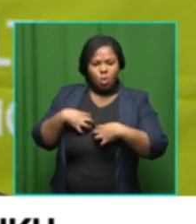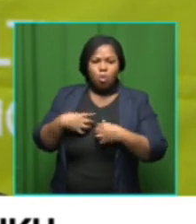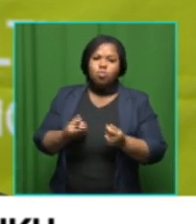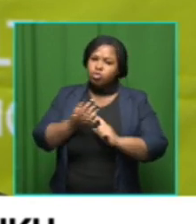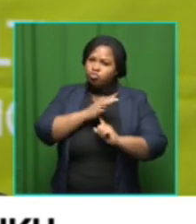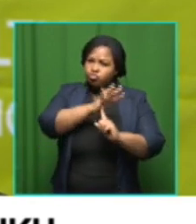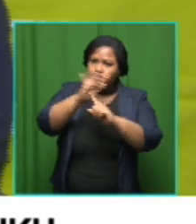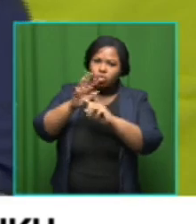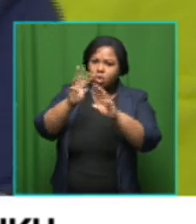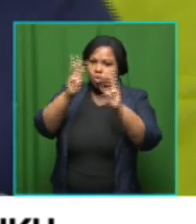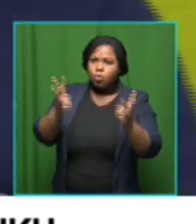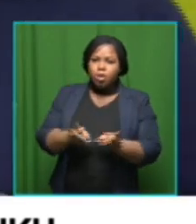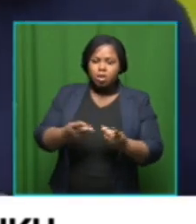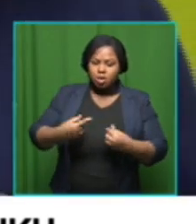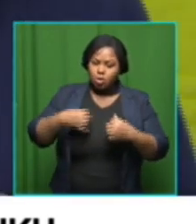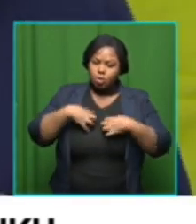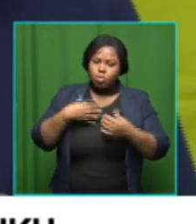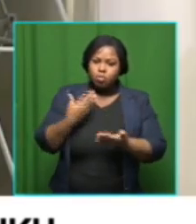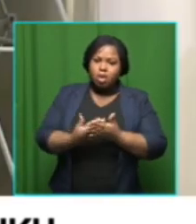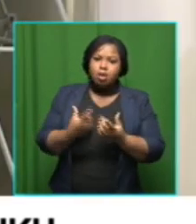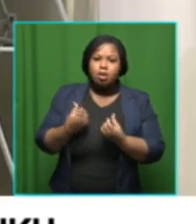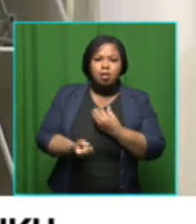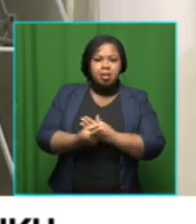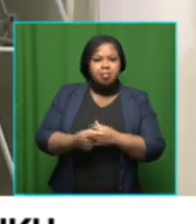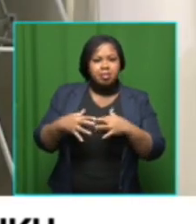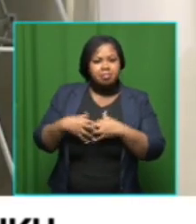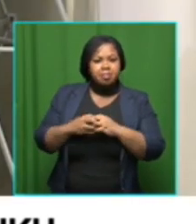it. Thank you.